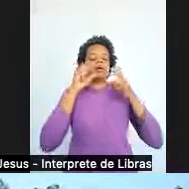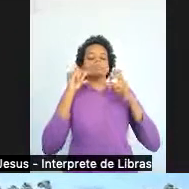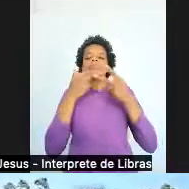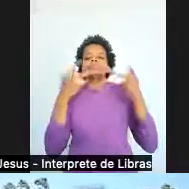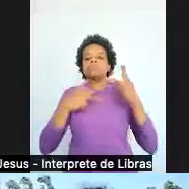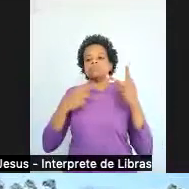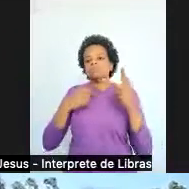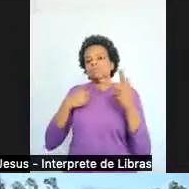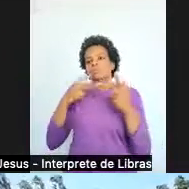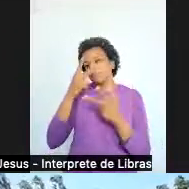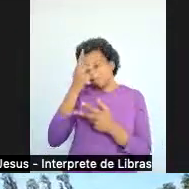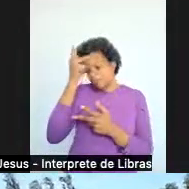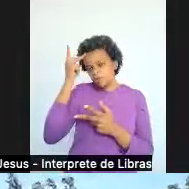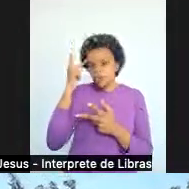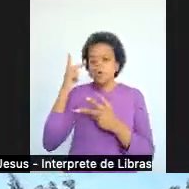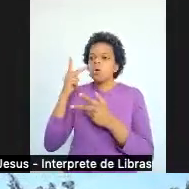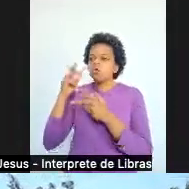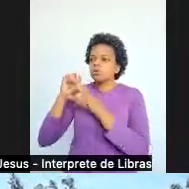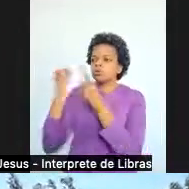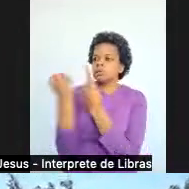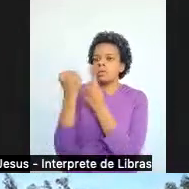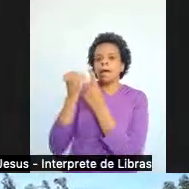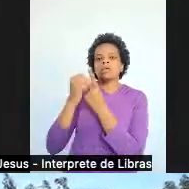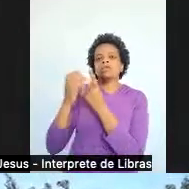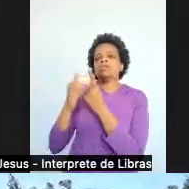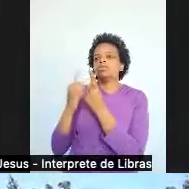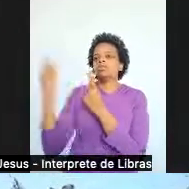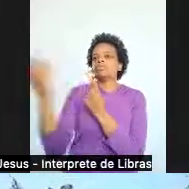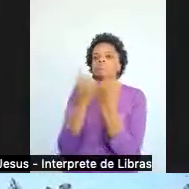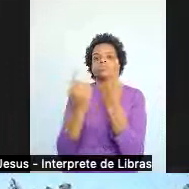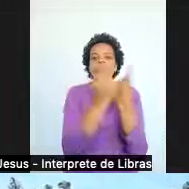of the dialogue between many sectors of society,